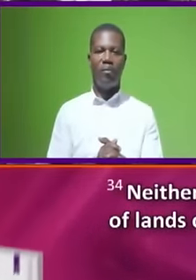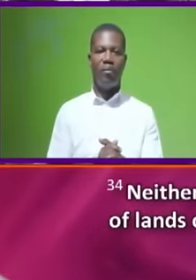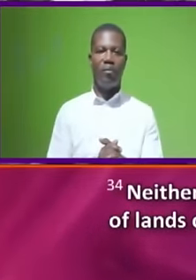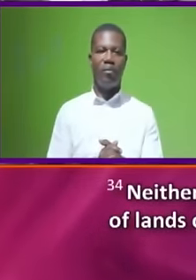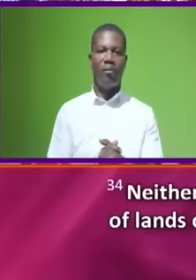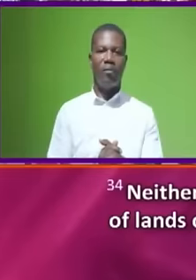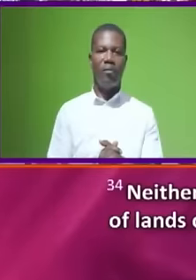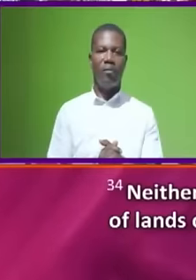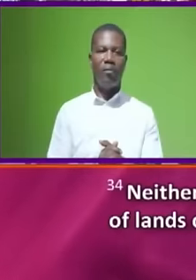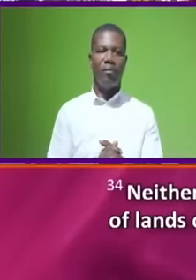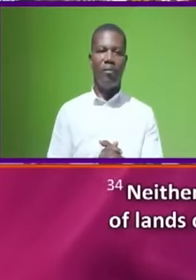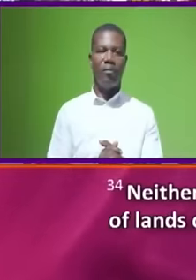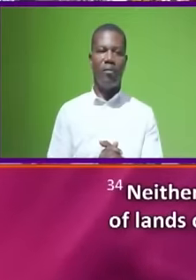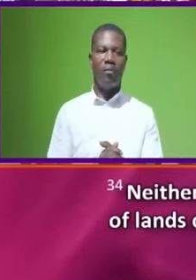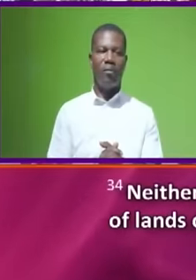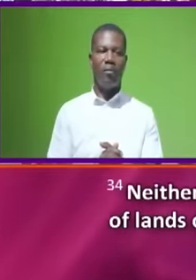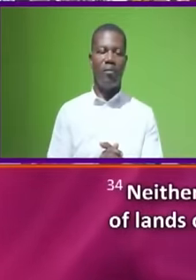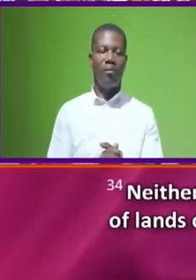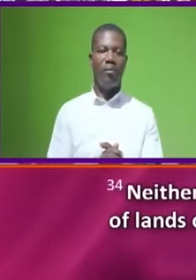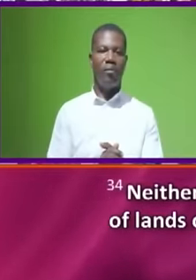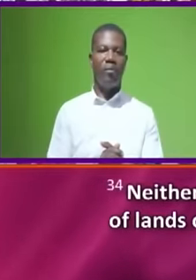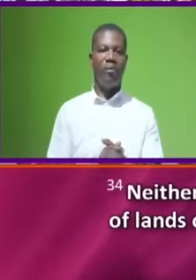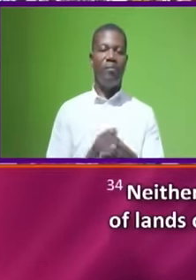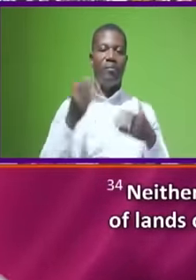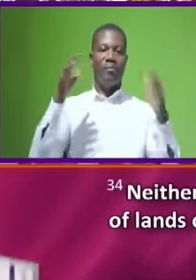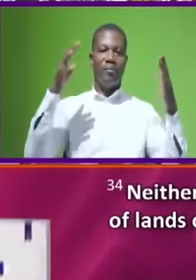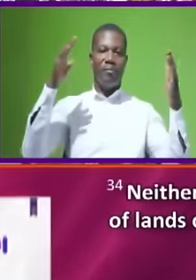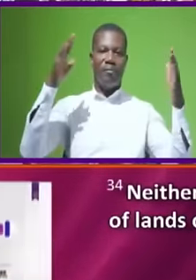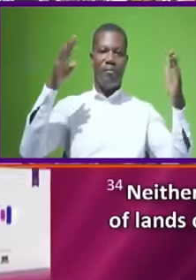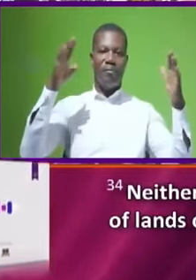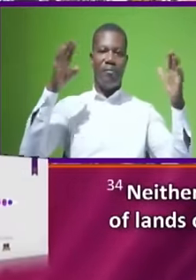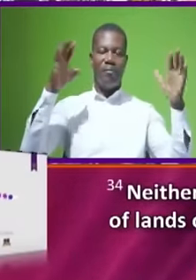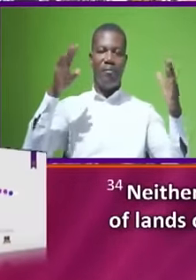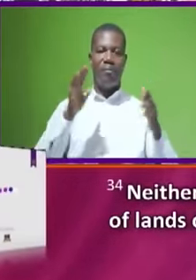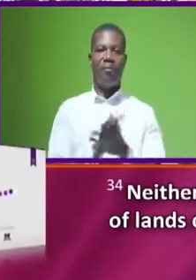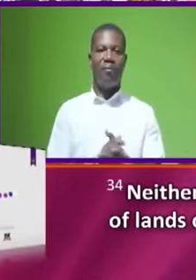of the things that were sold. Verse 34.